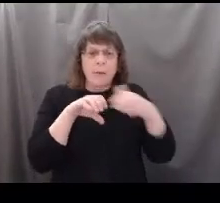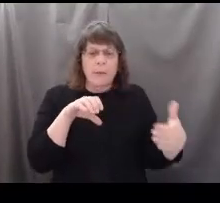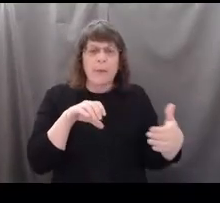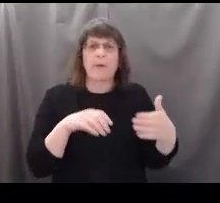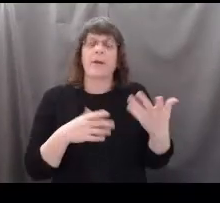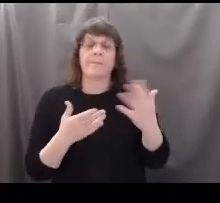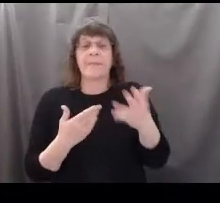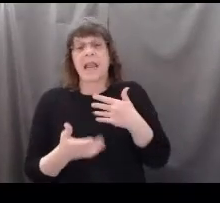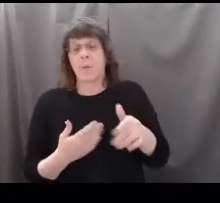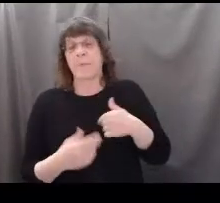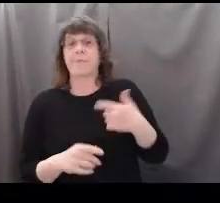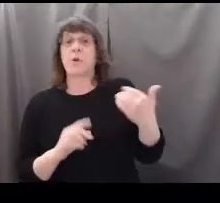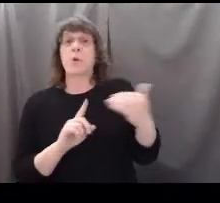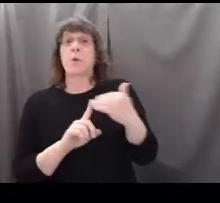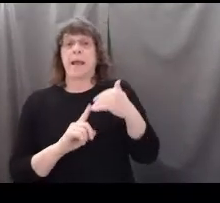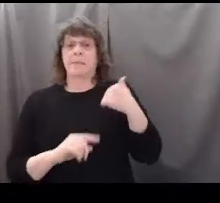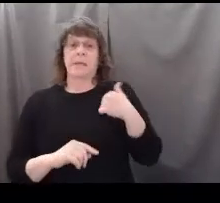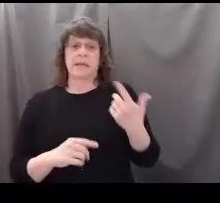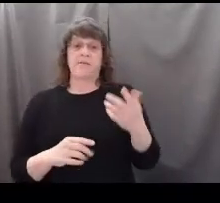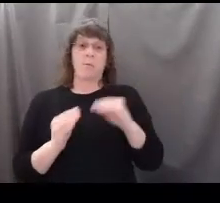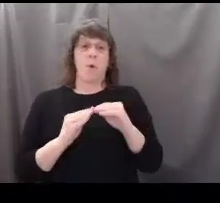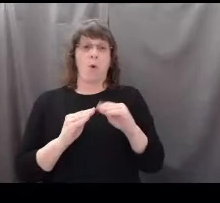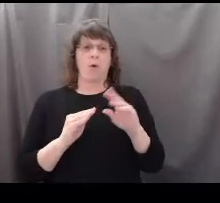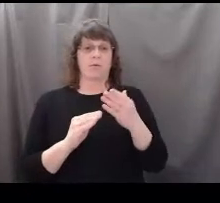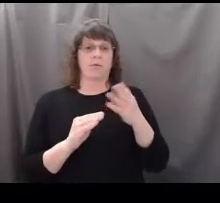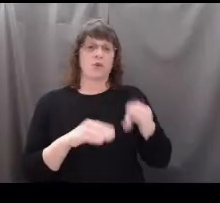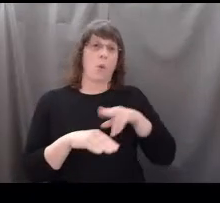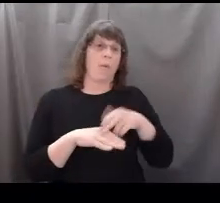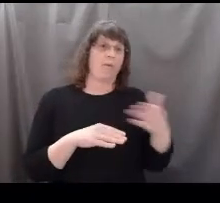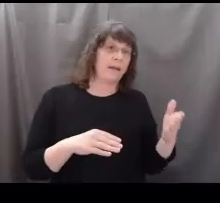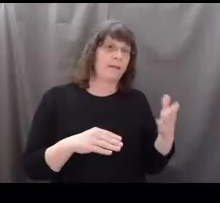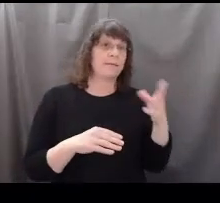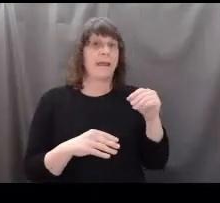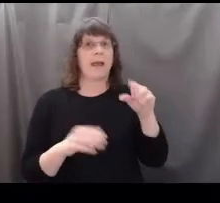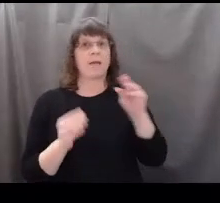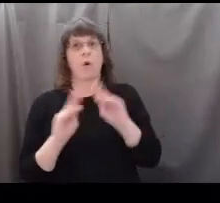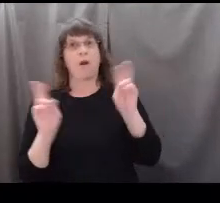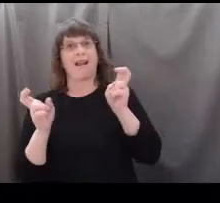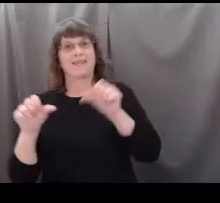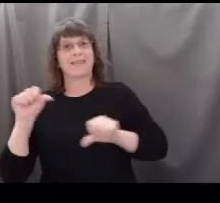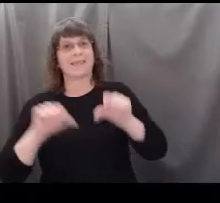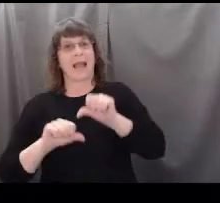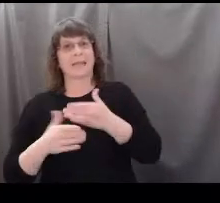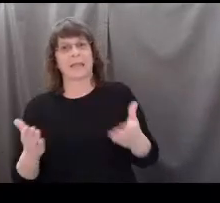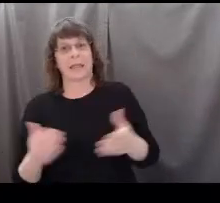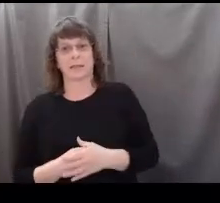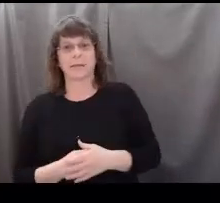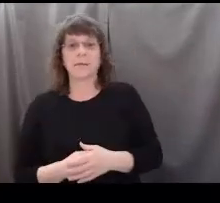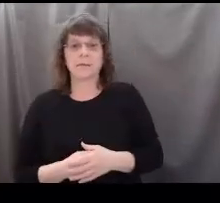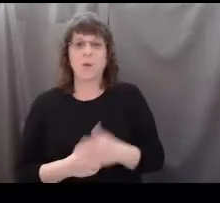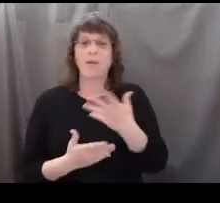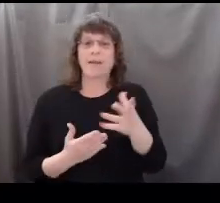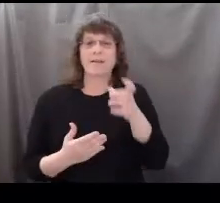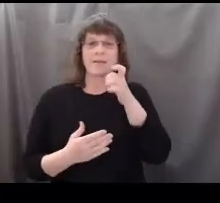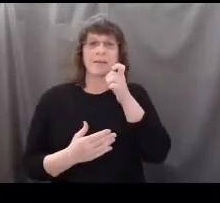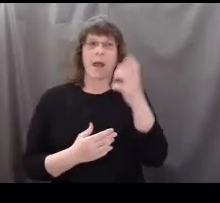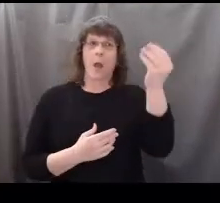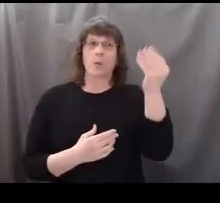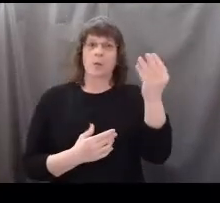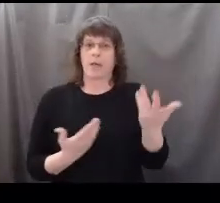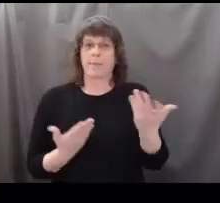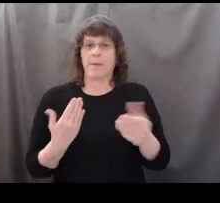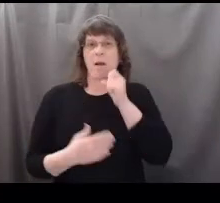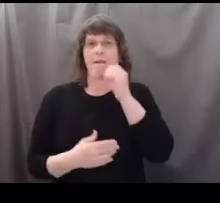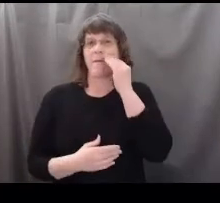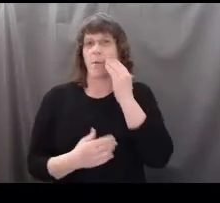connections between, more normal things and then more sciencey things or things outside that we may not be as familiar